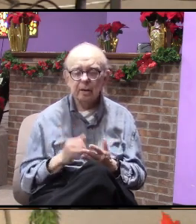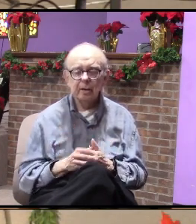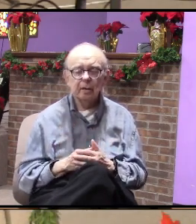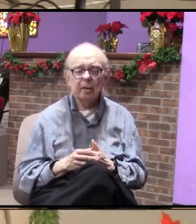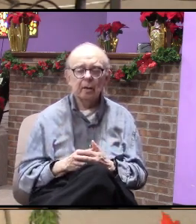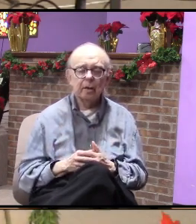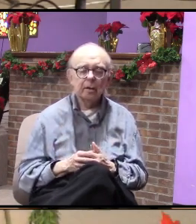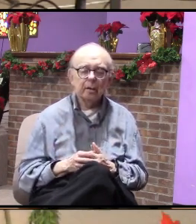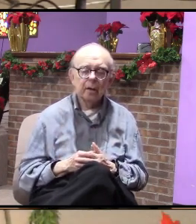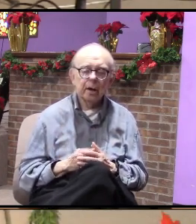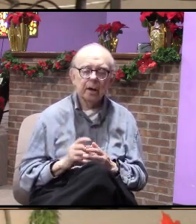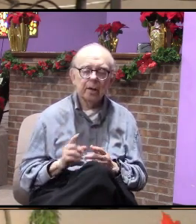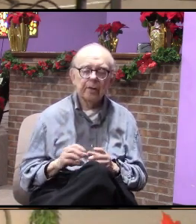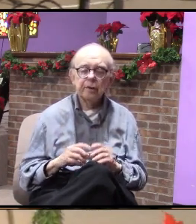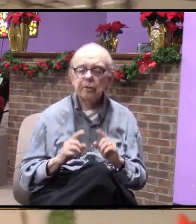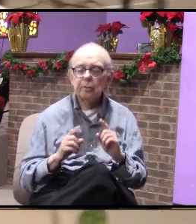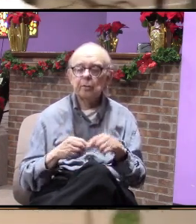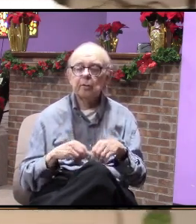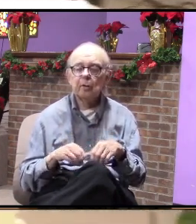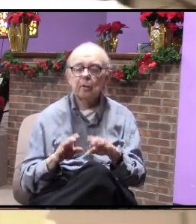and you go away